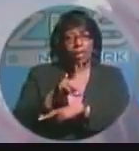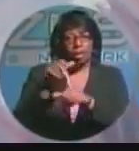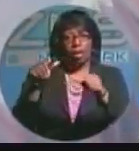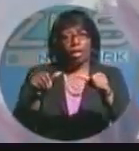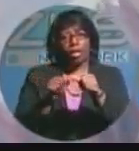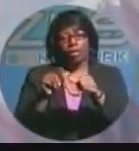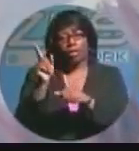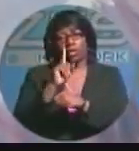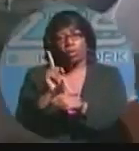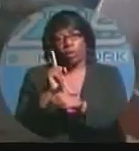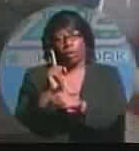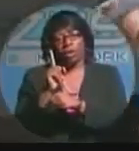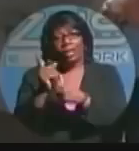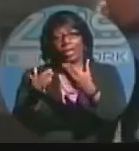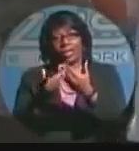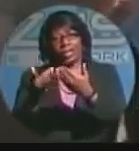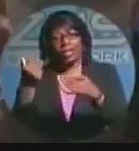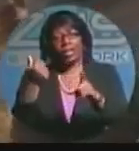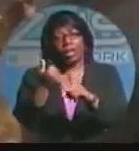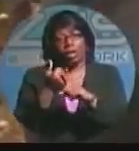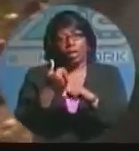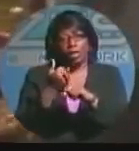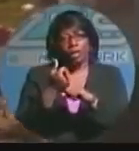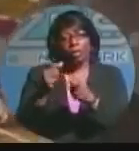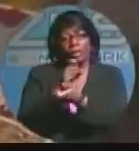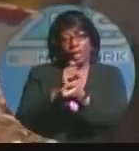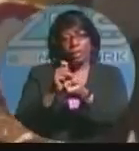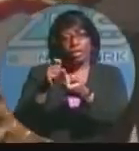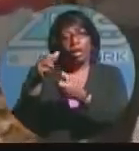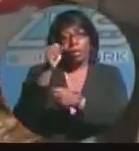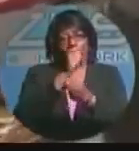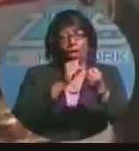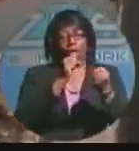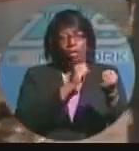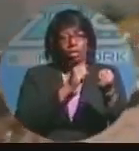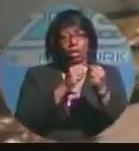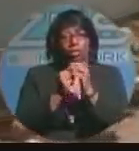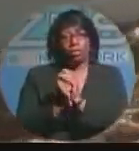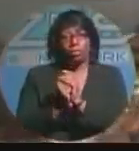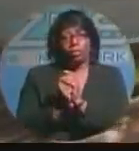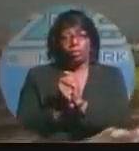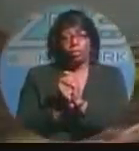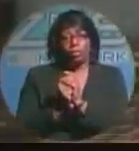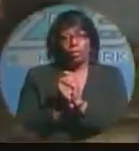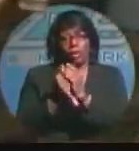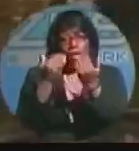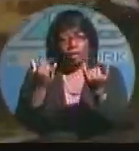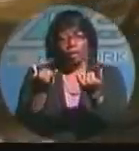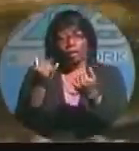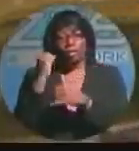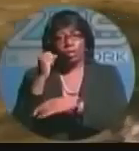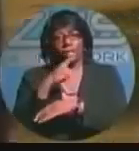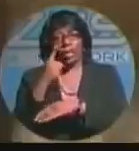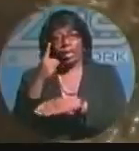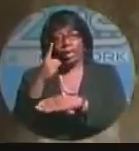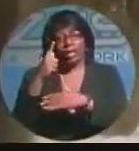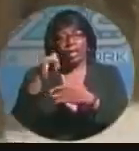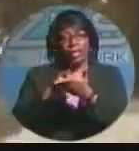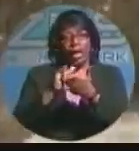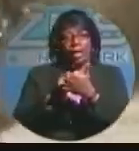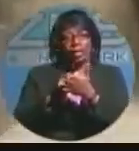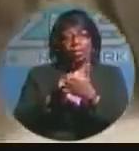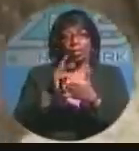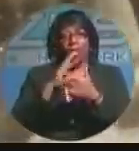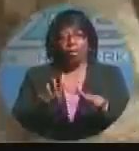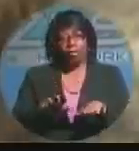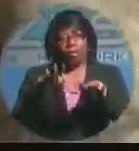that are vulnerable areas. Island Administrator Therese Boodle Bethel agrees. She says severe flooding in low-lying areas on the island is a